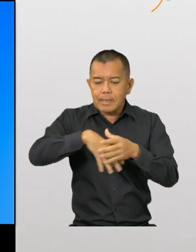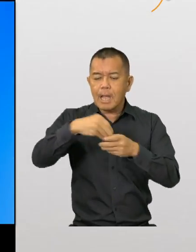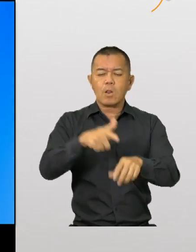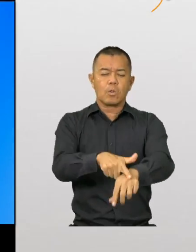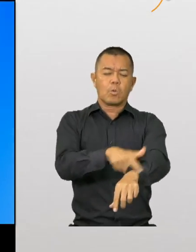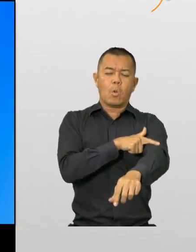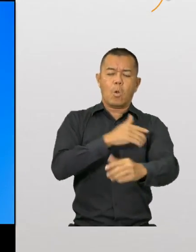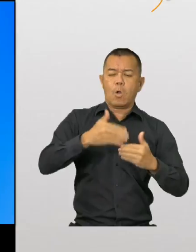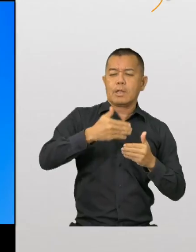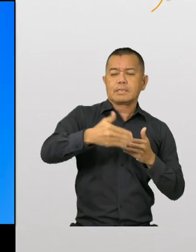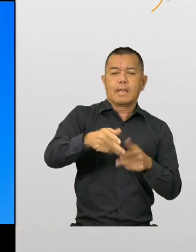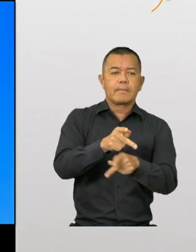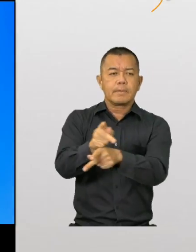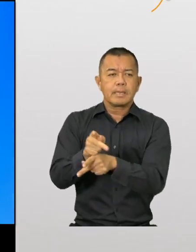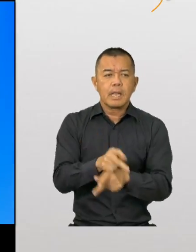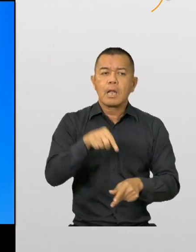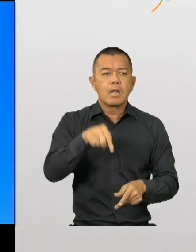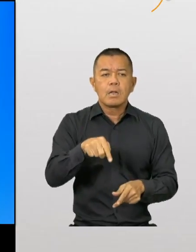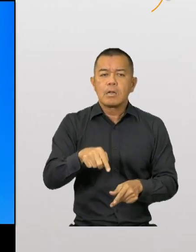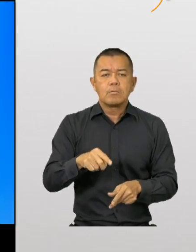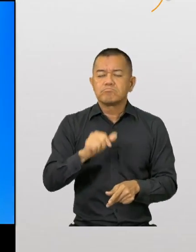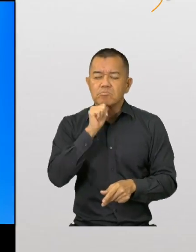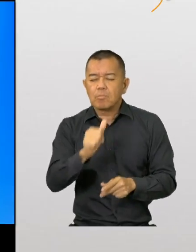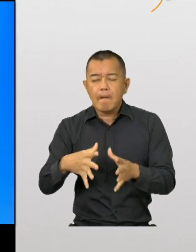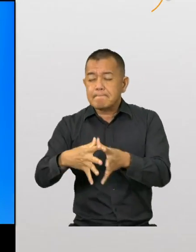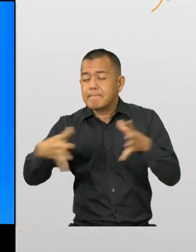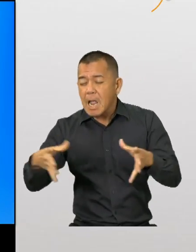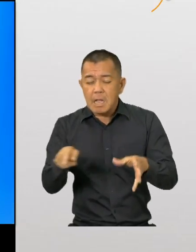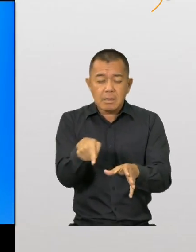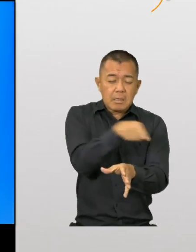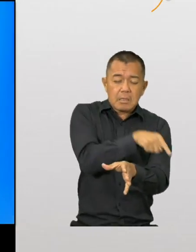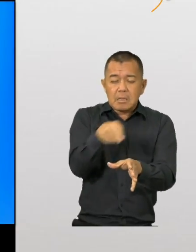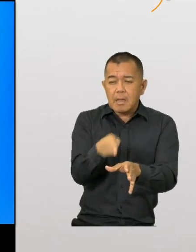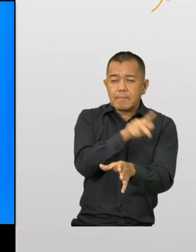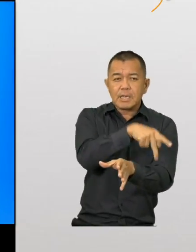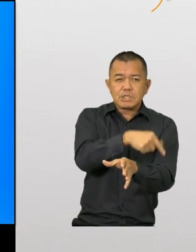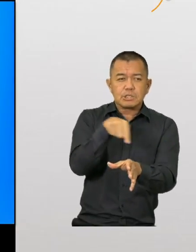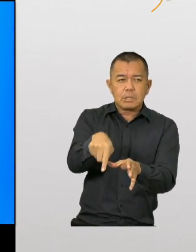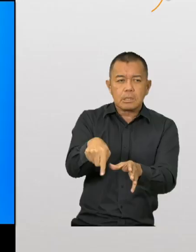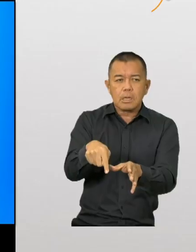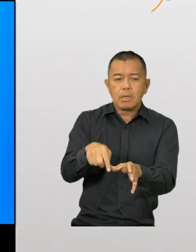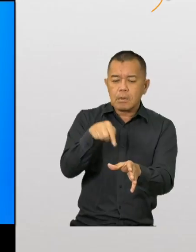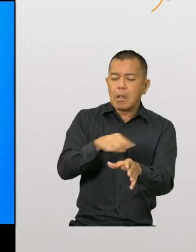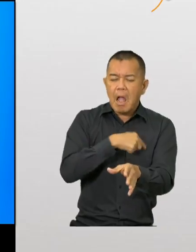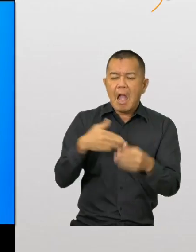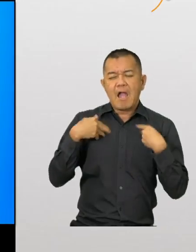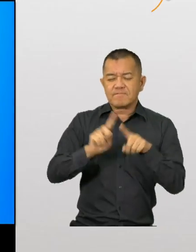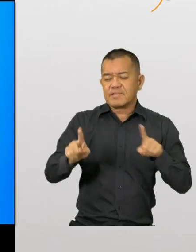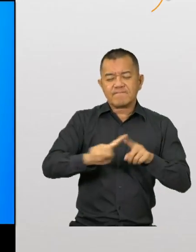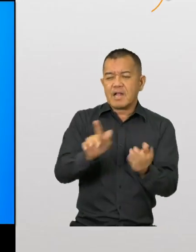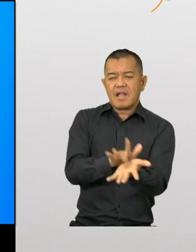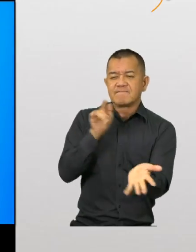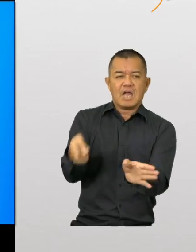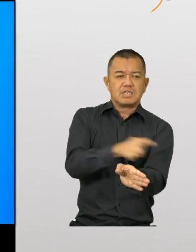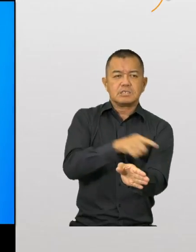generation, who had much less advantage in life. But the Merdeka generation package will go some way to relieve their healthcare